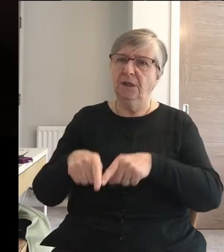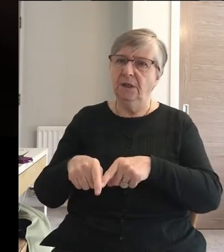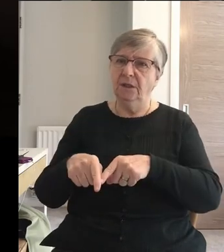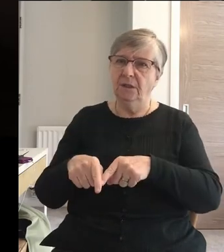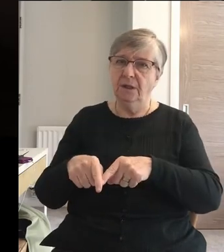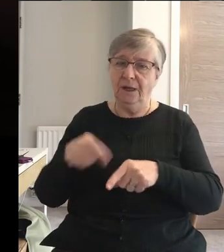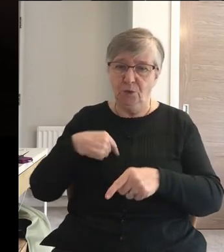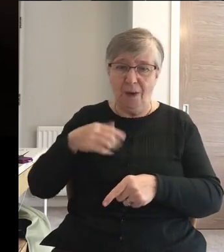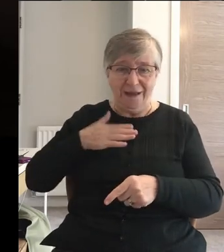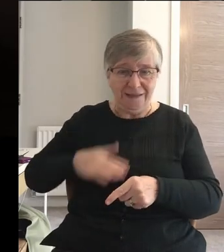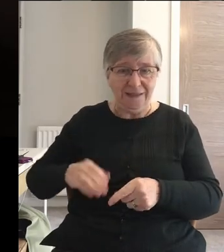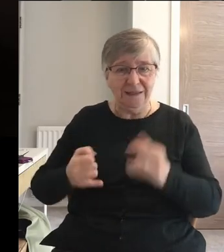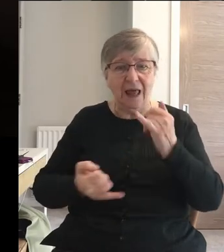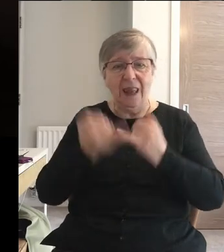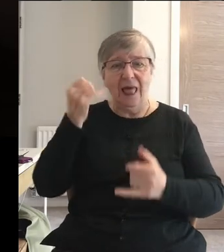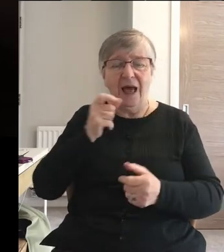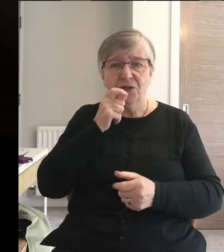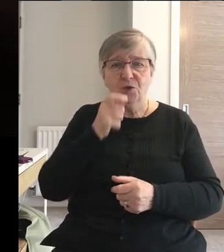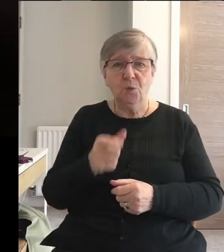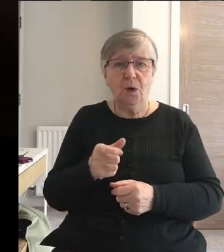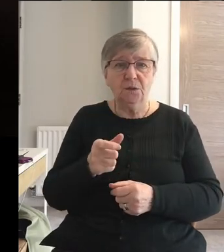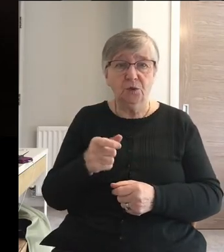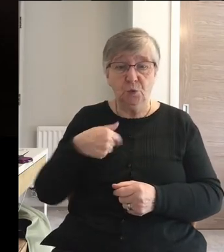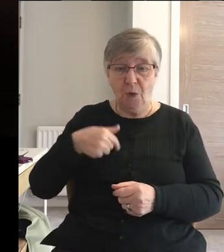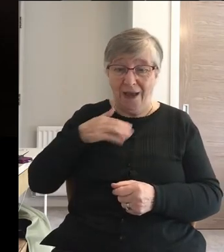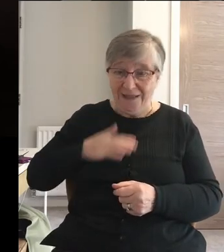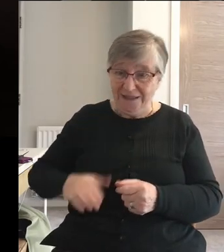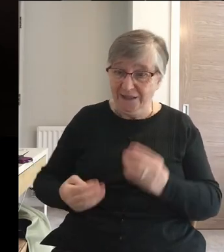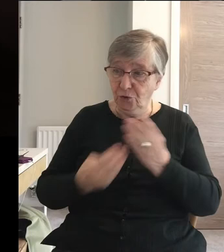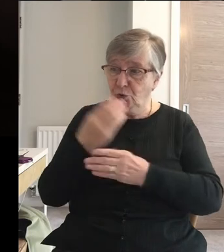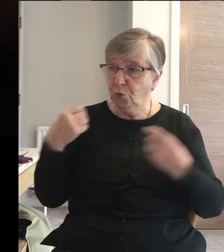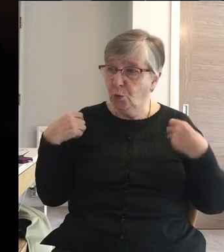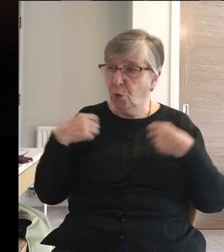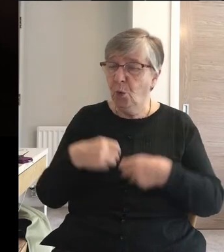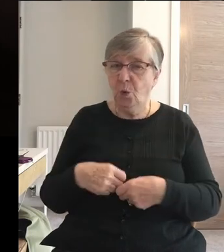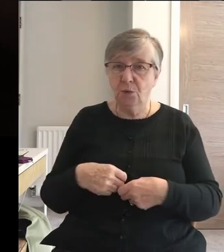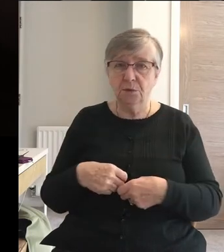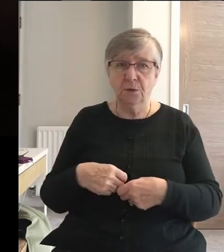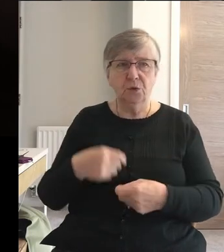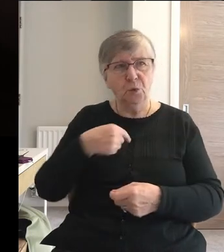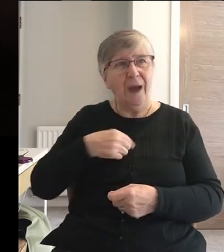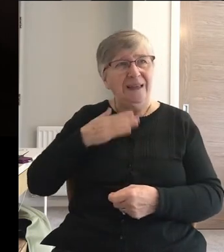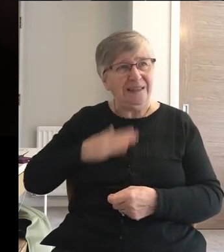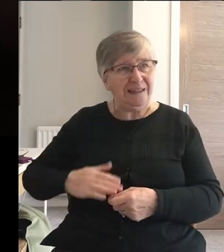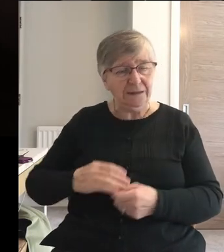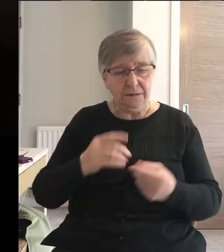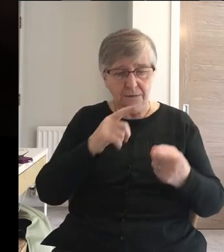need to get the last word? Do I really need to have this new coat? Do I really need to?